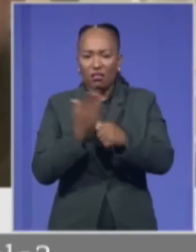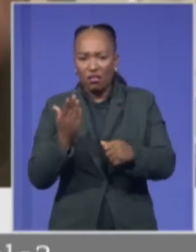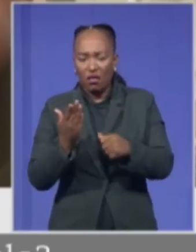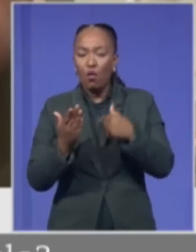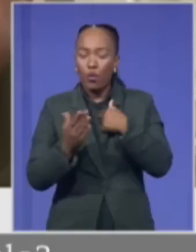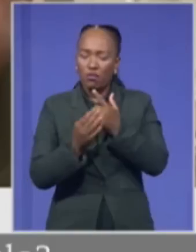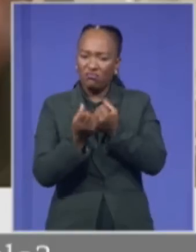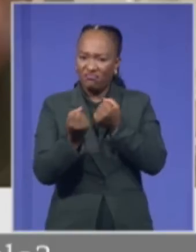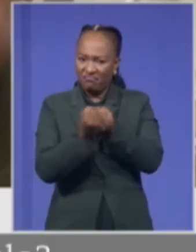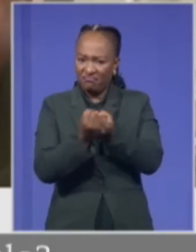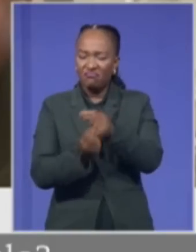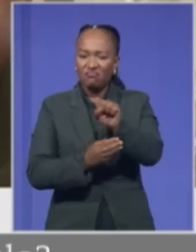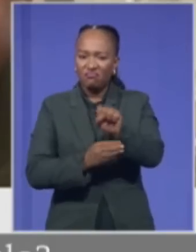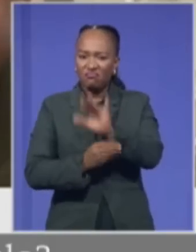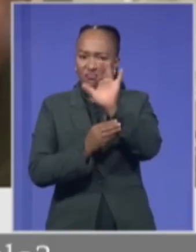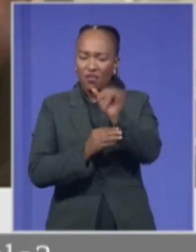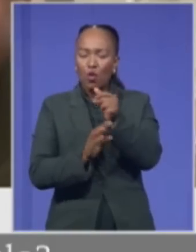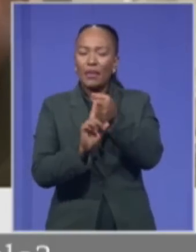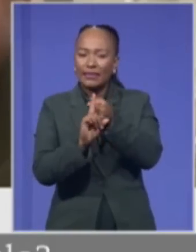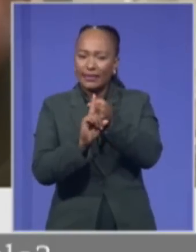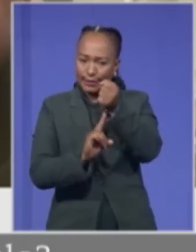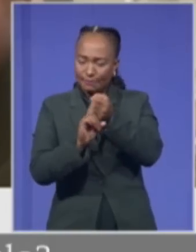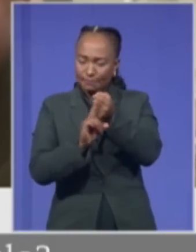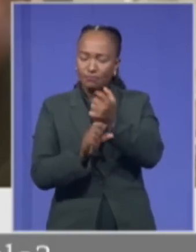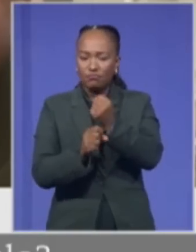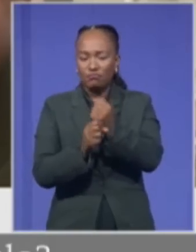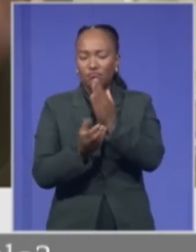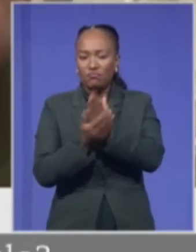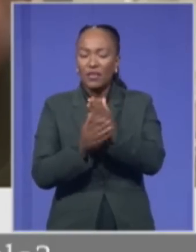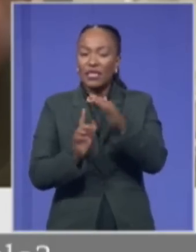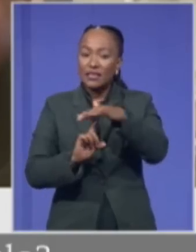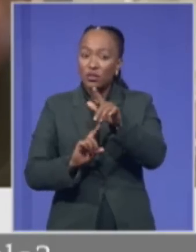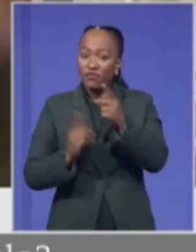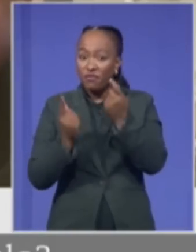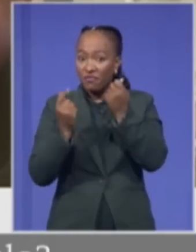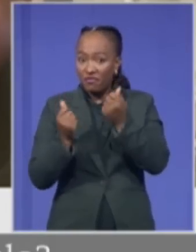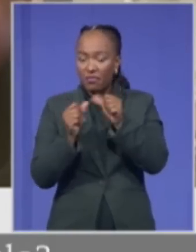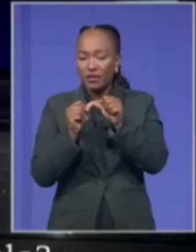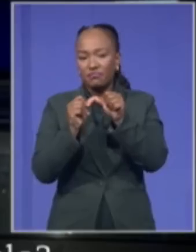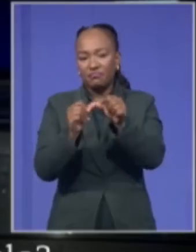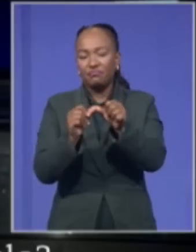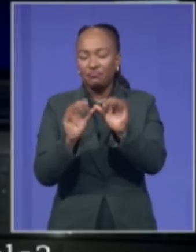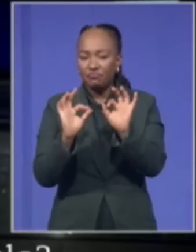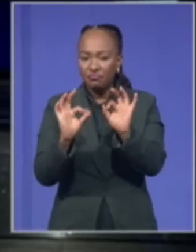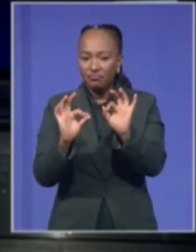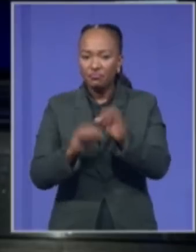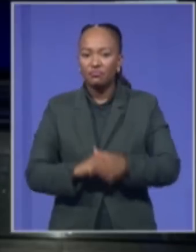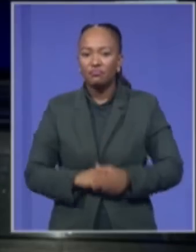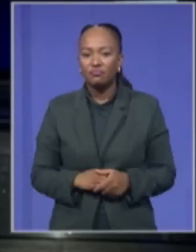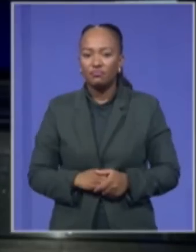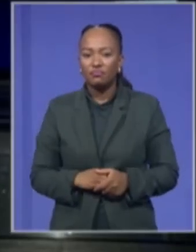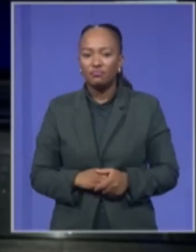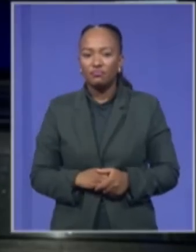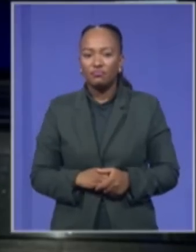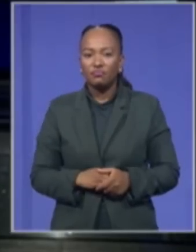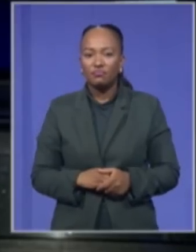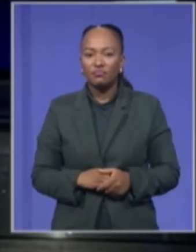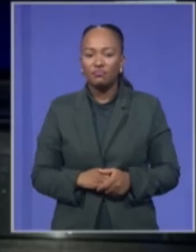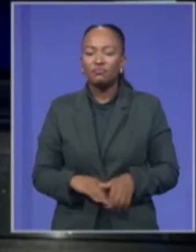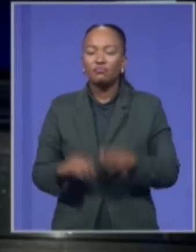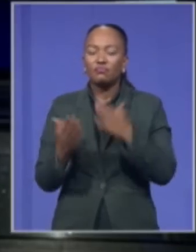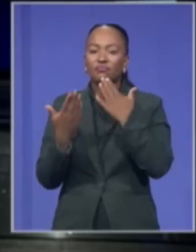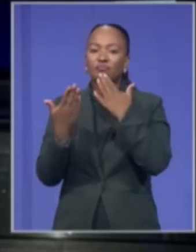tla lwanela ho fihlela re tsa bonnete ba hore maemo a bona ditšhelete a loka ha ke le mametse hantle Mui re